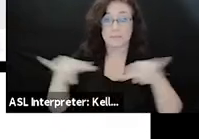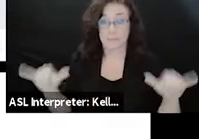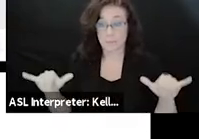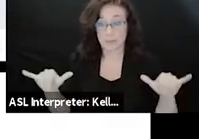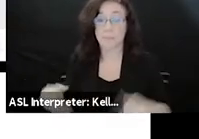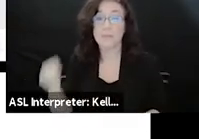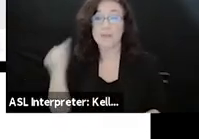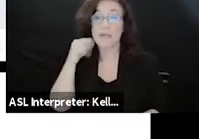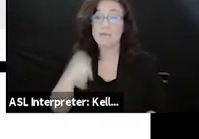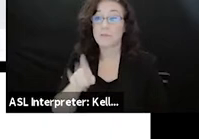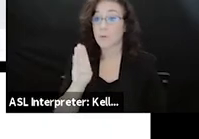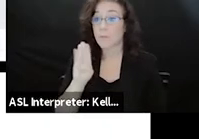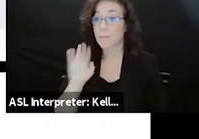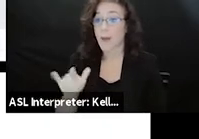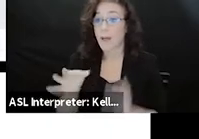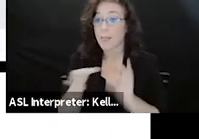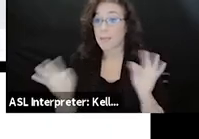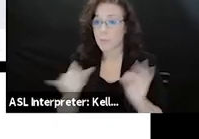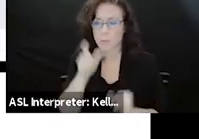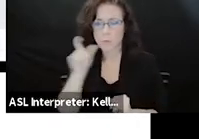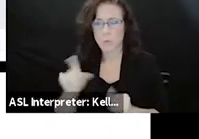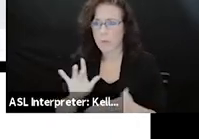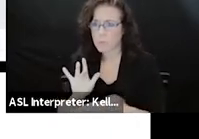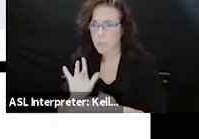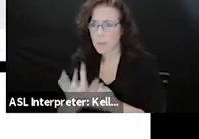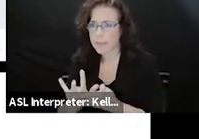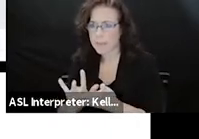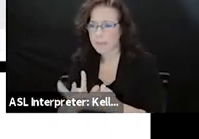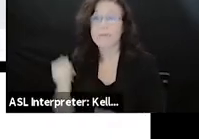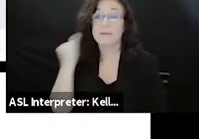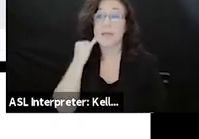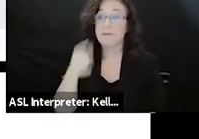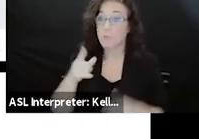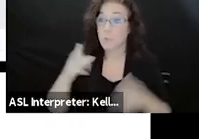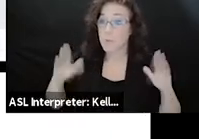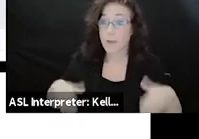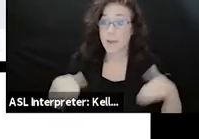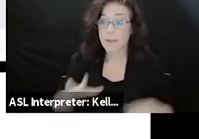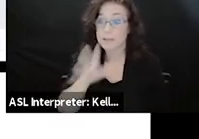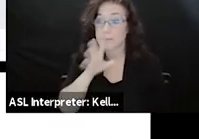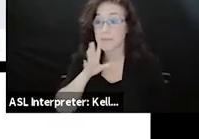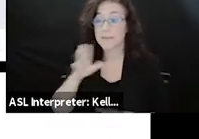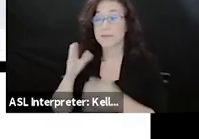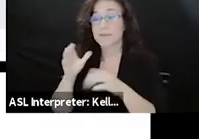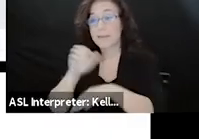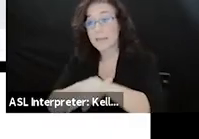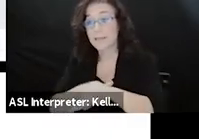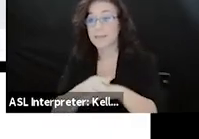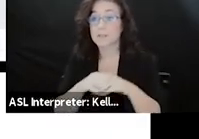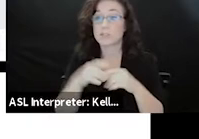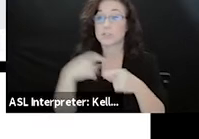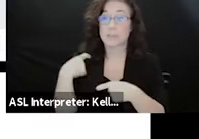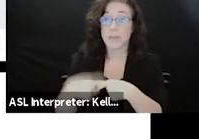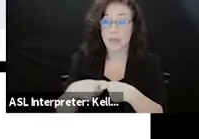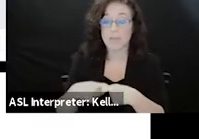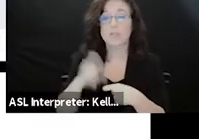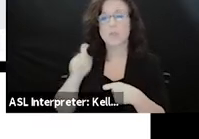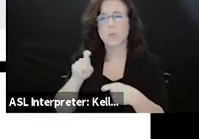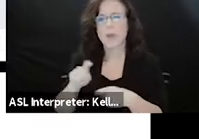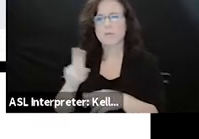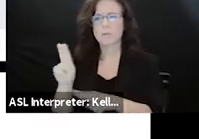do not have to click anything if you are not bilingual in english and spanish you will have to select your language in order to hear the